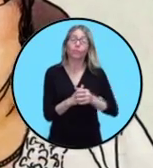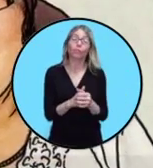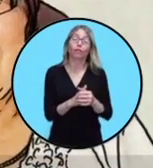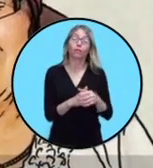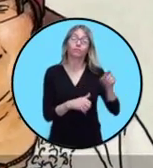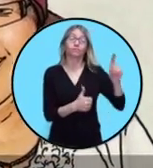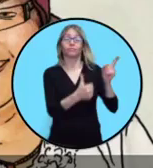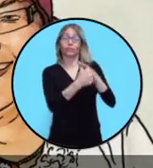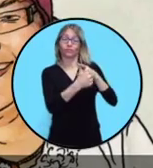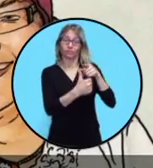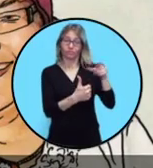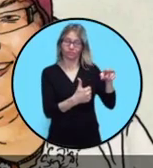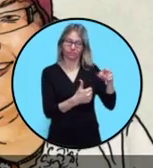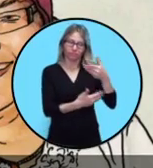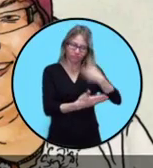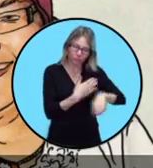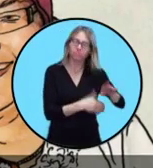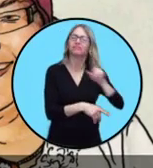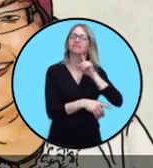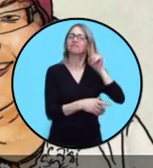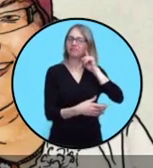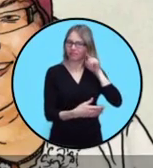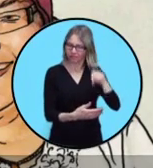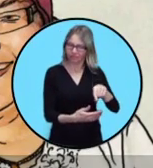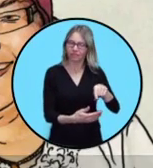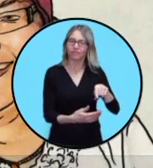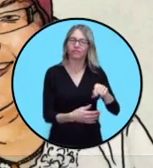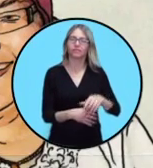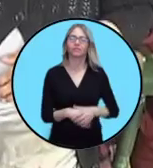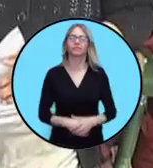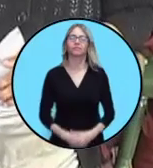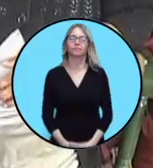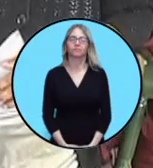1952. And their first child was deaf mute. Yeah.